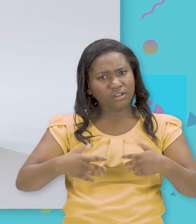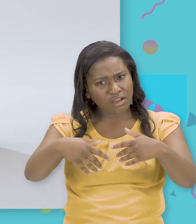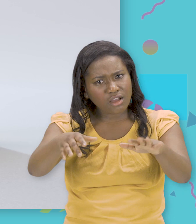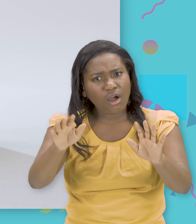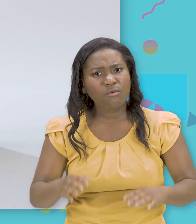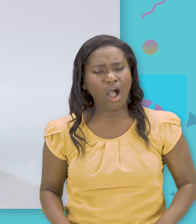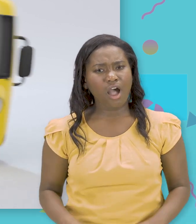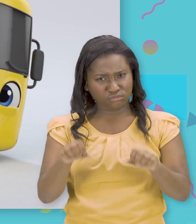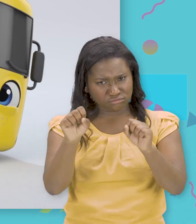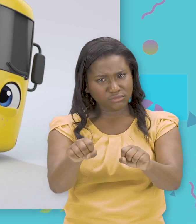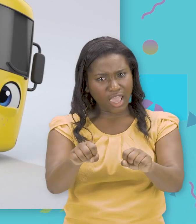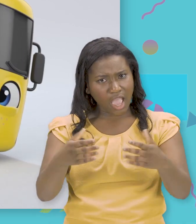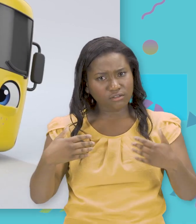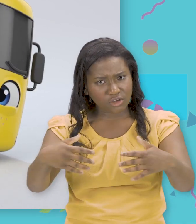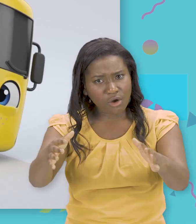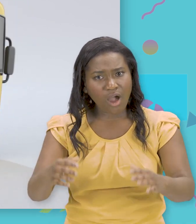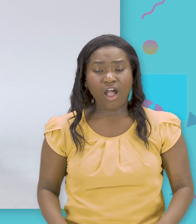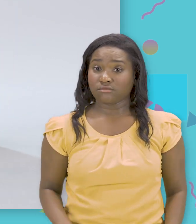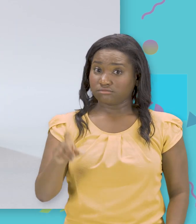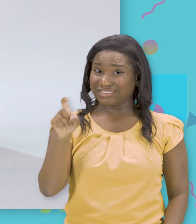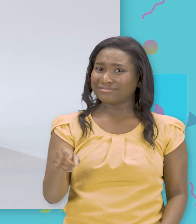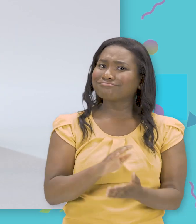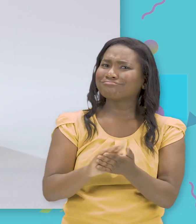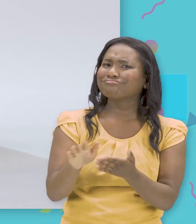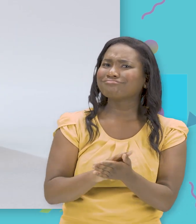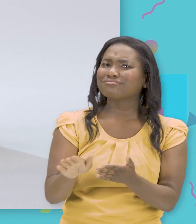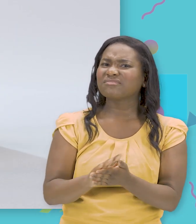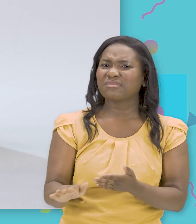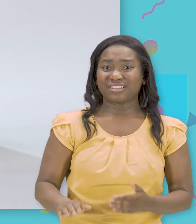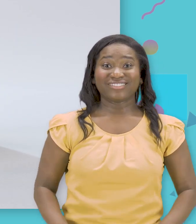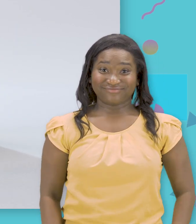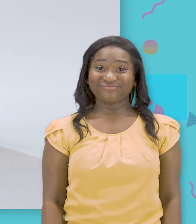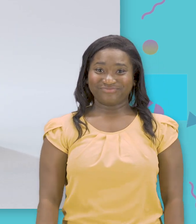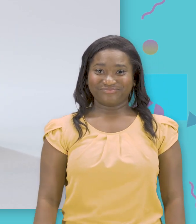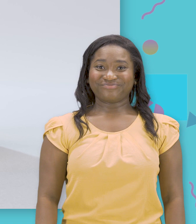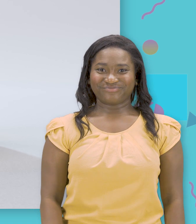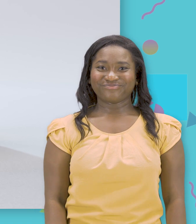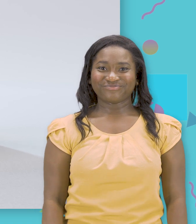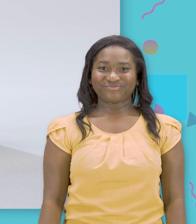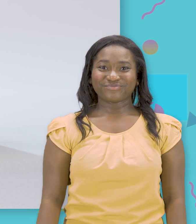Go on, Buster. You can do it. You need to get clean. You're so dirty.